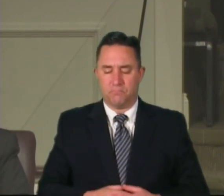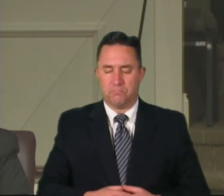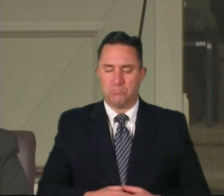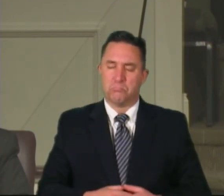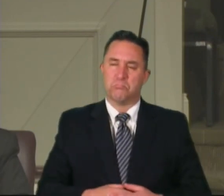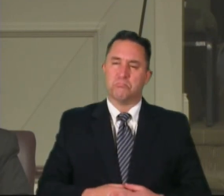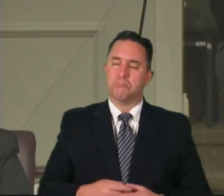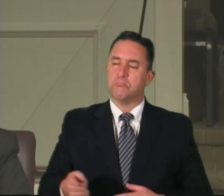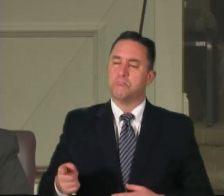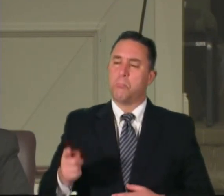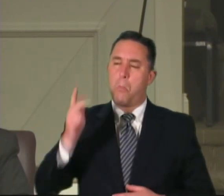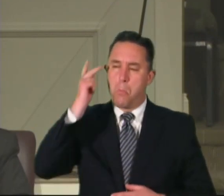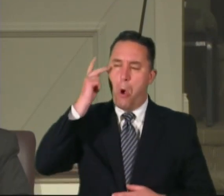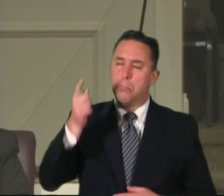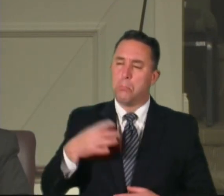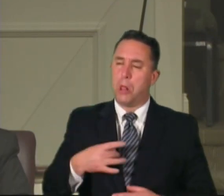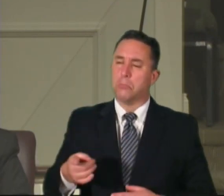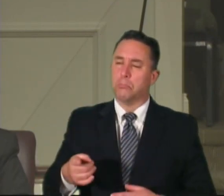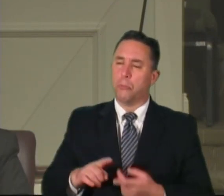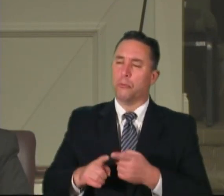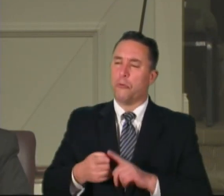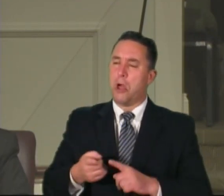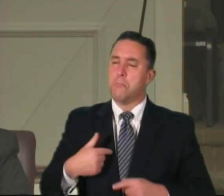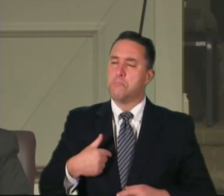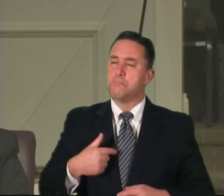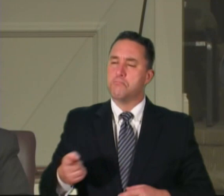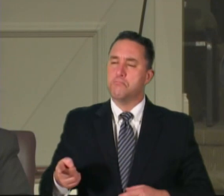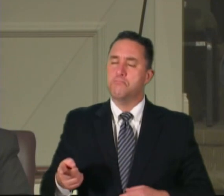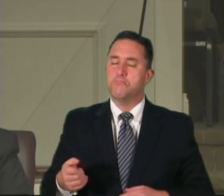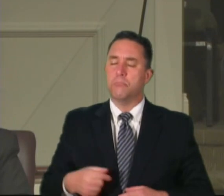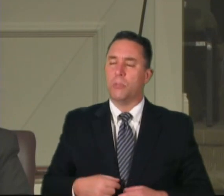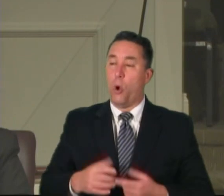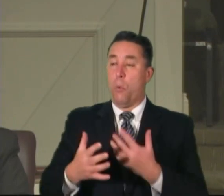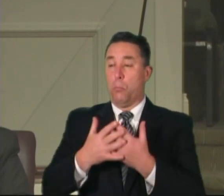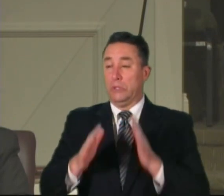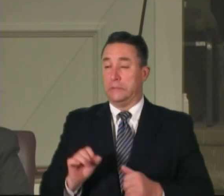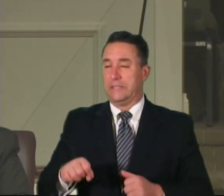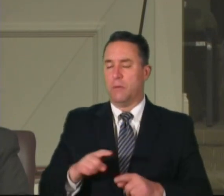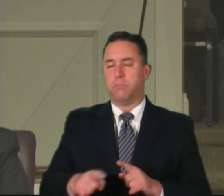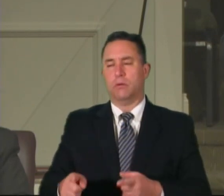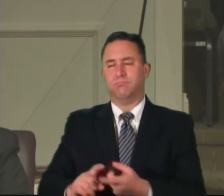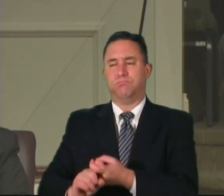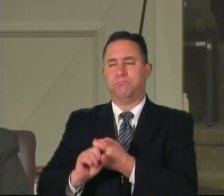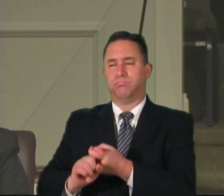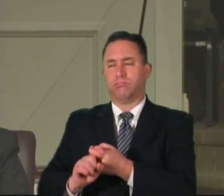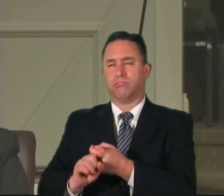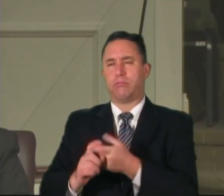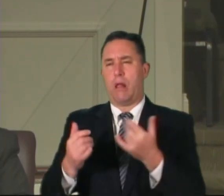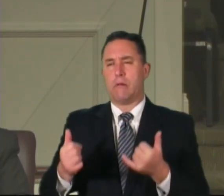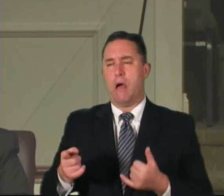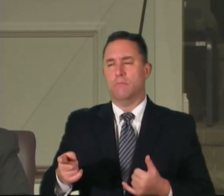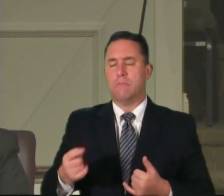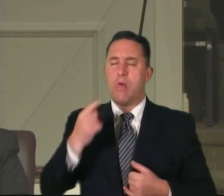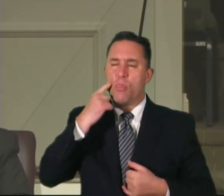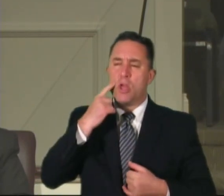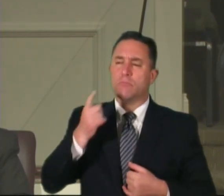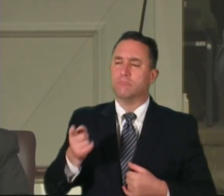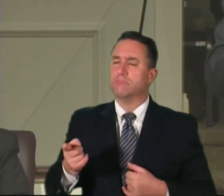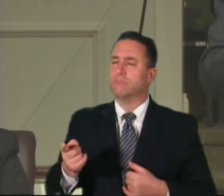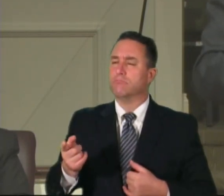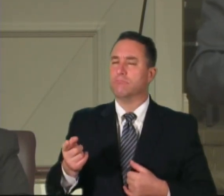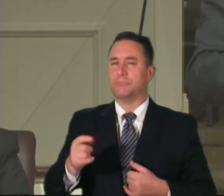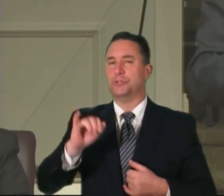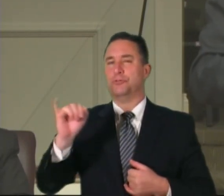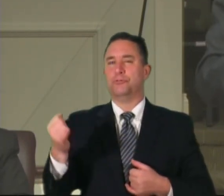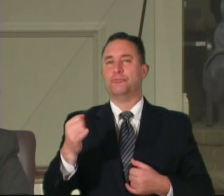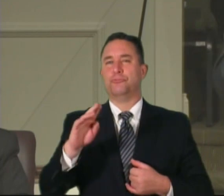I like Paul. Paul's my friend. Yes, he was a prisoner, but now he's my companion, he's my friend. I think probably